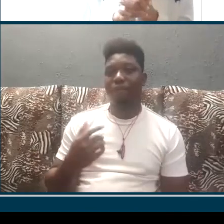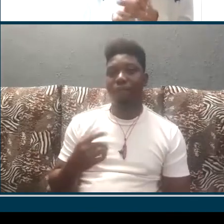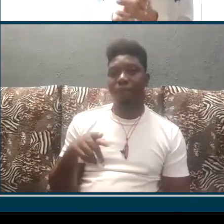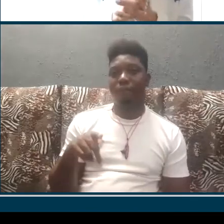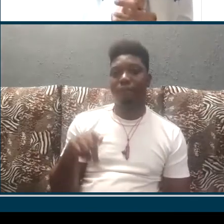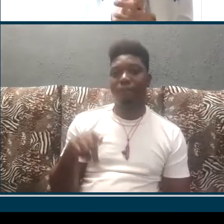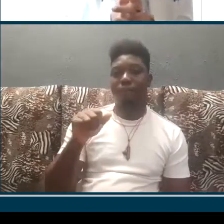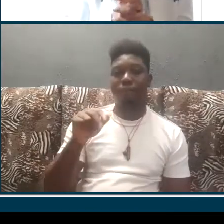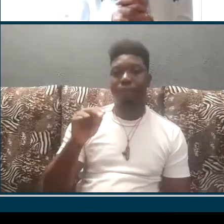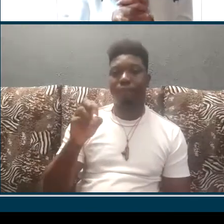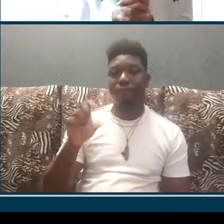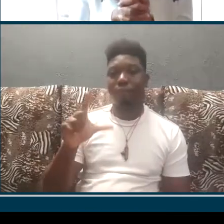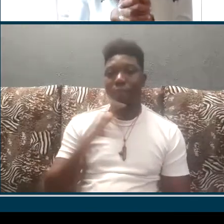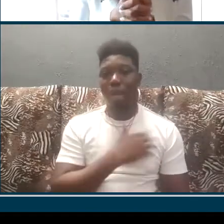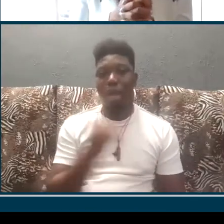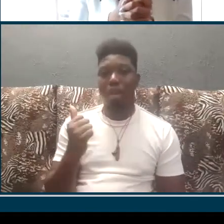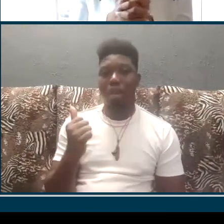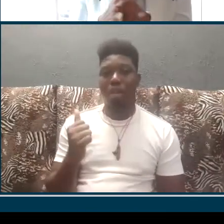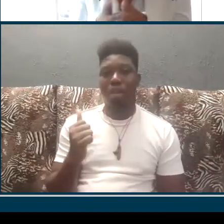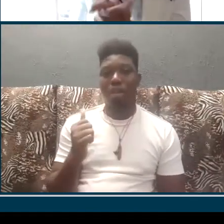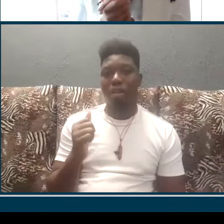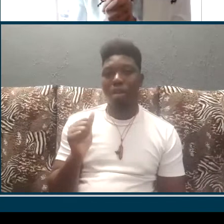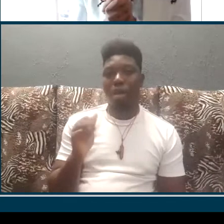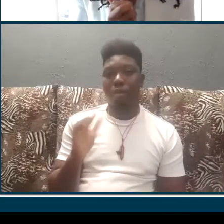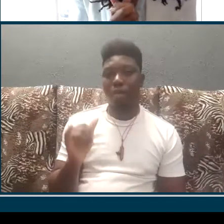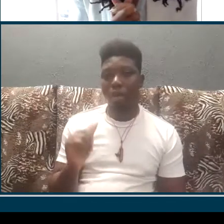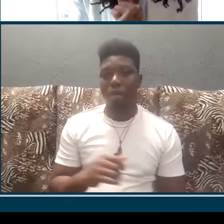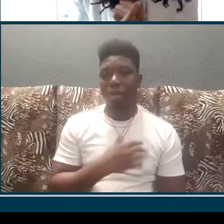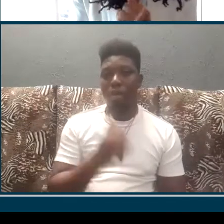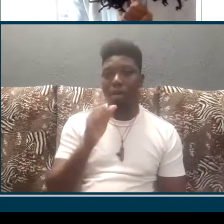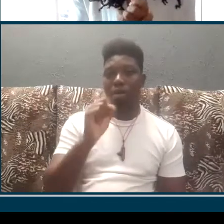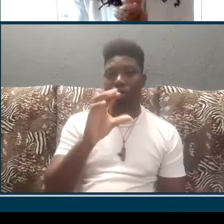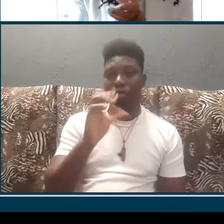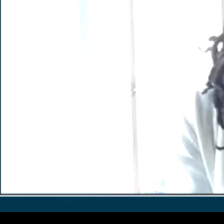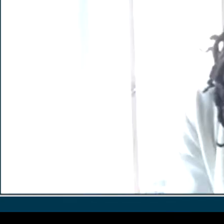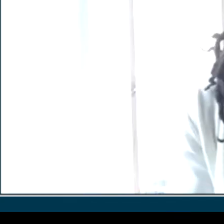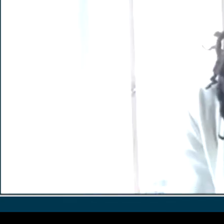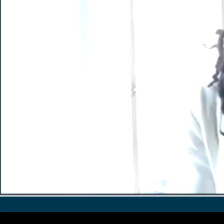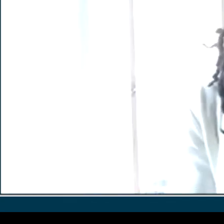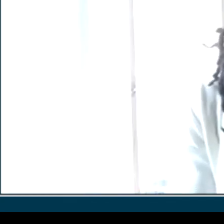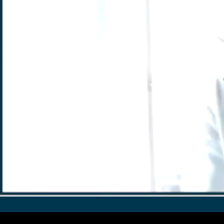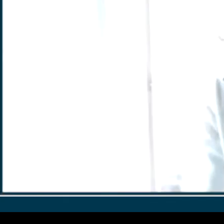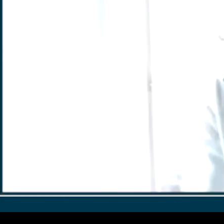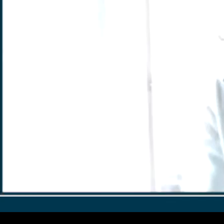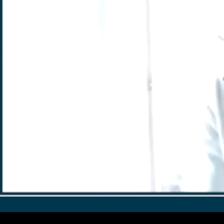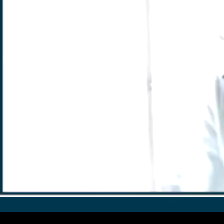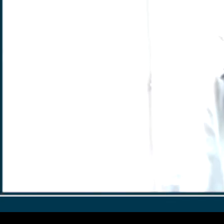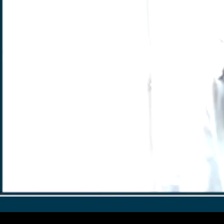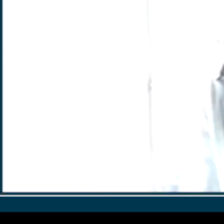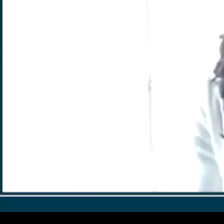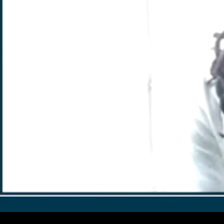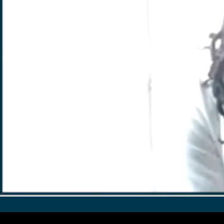and Abby and Scott and Joy and Stephen, who's doing our ASL interpretation on